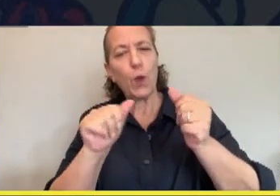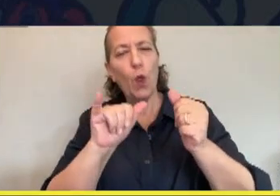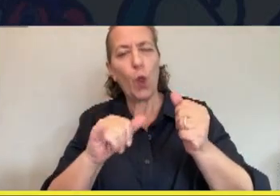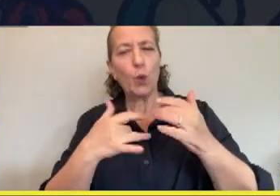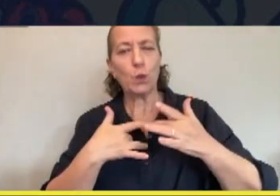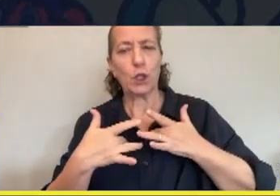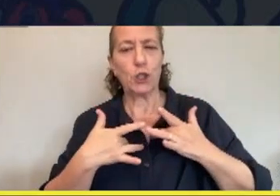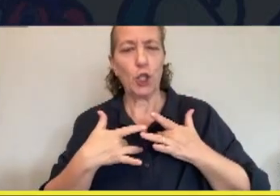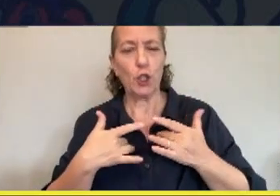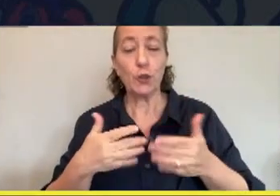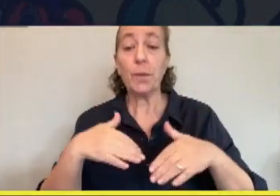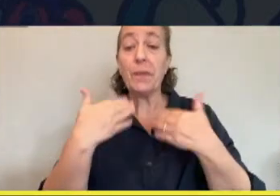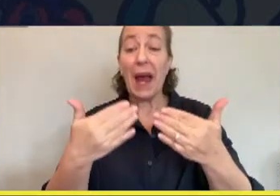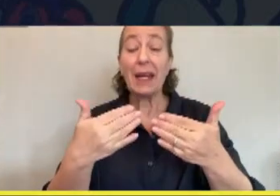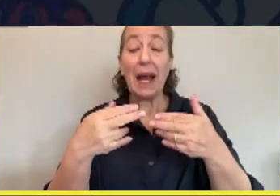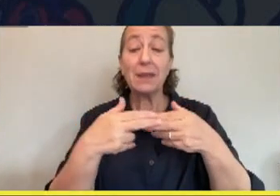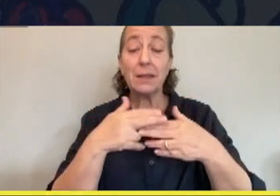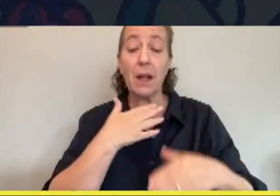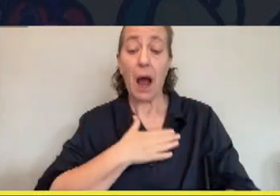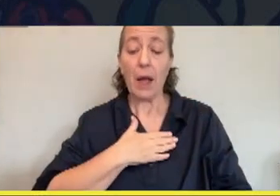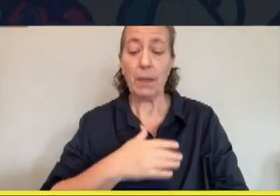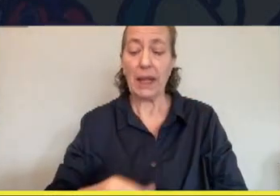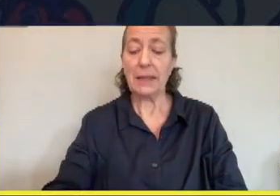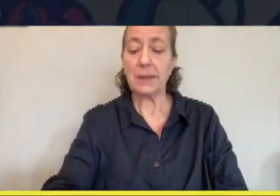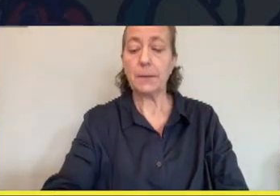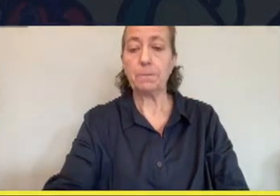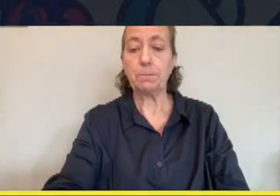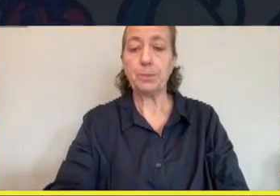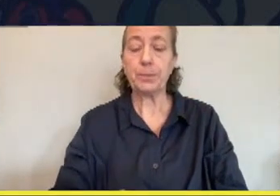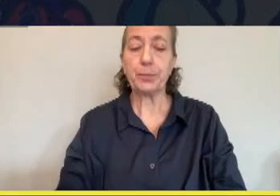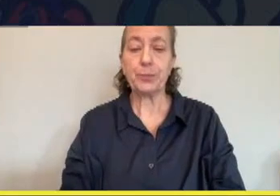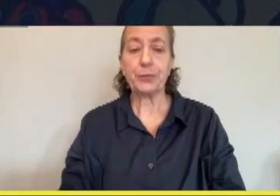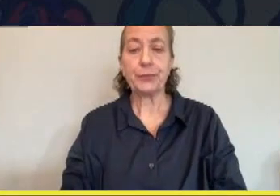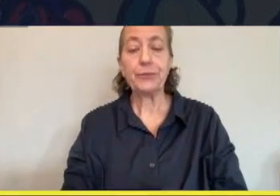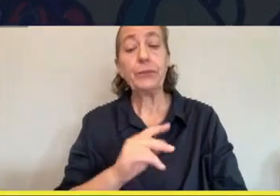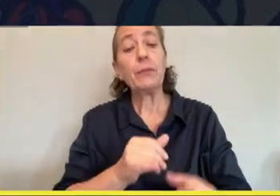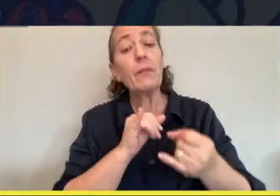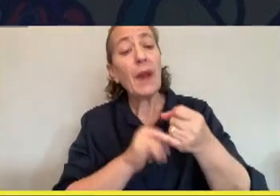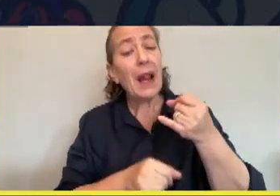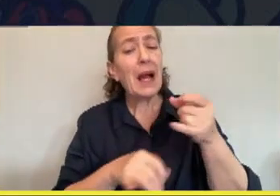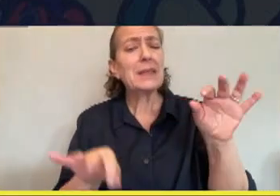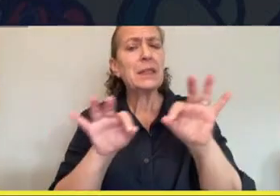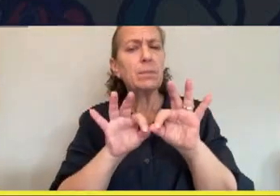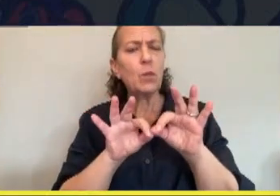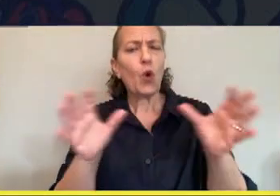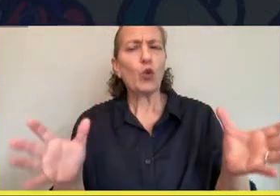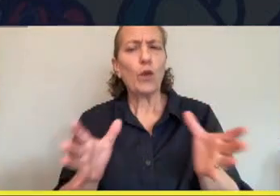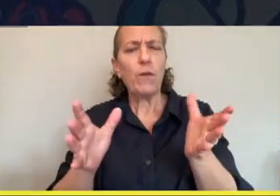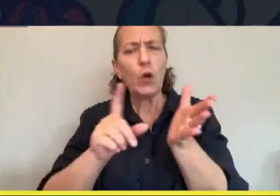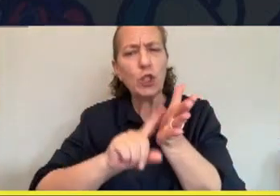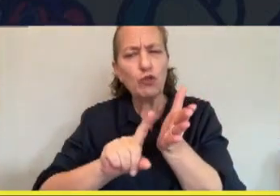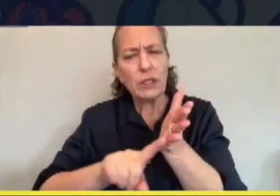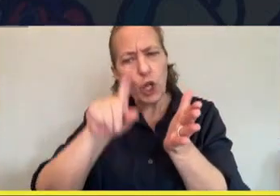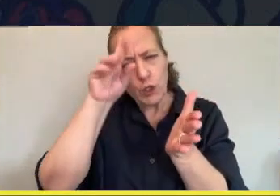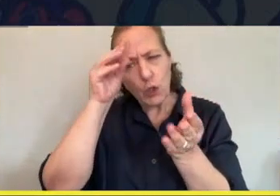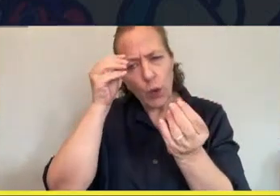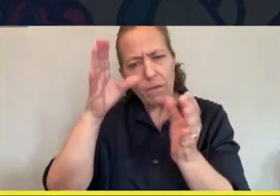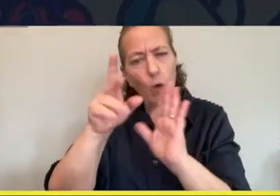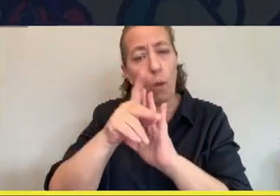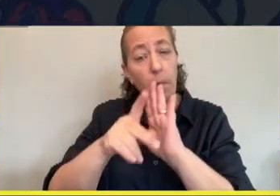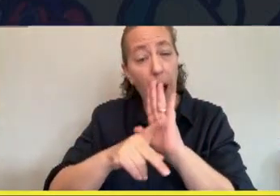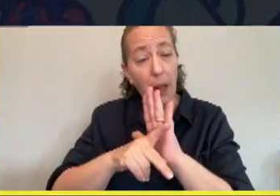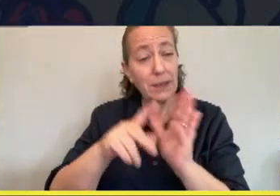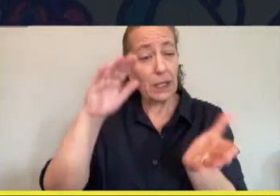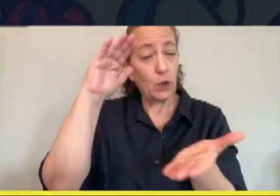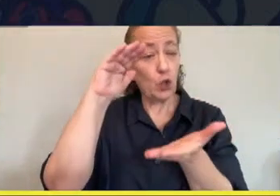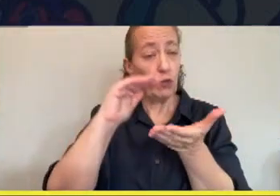please. And lastly, it is important to foster research to inform policy on reducing disparities by